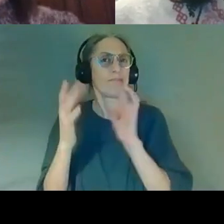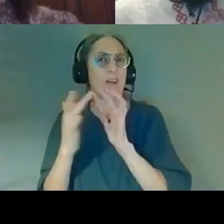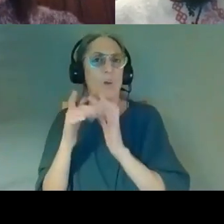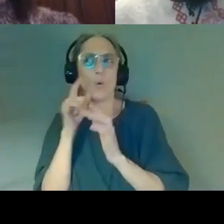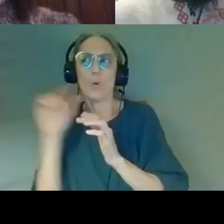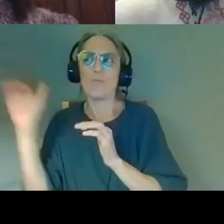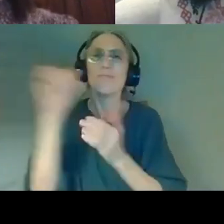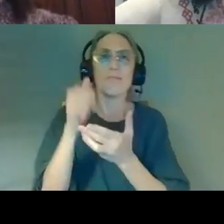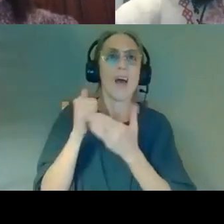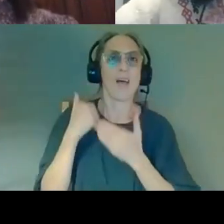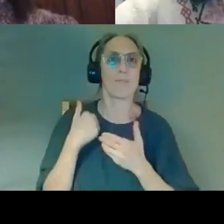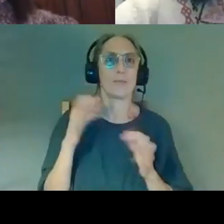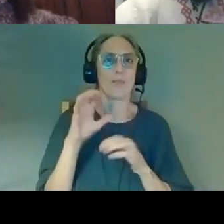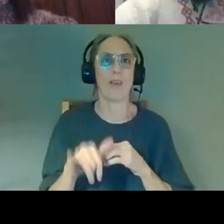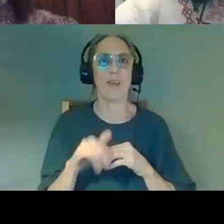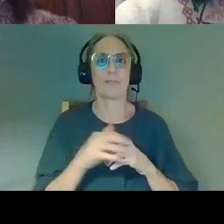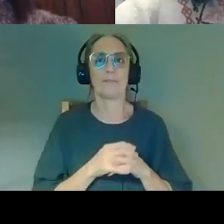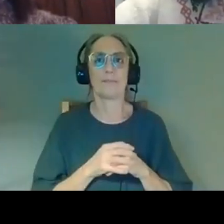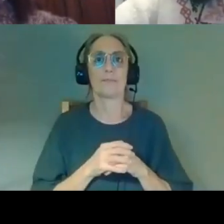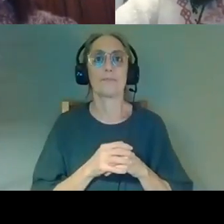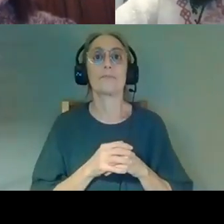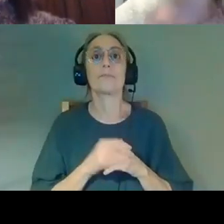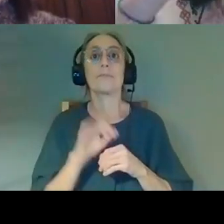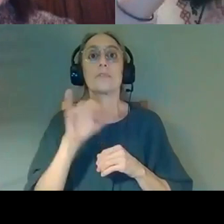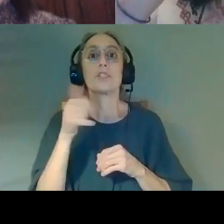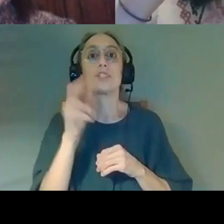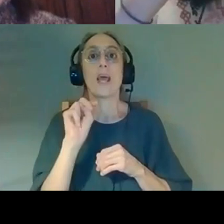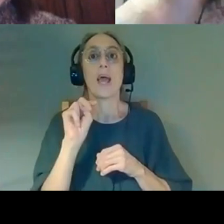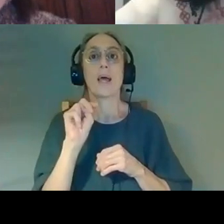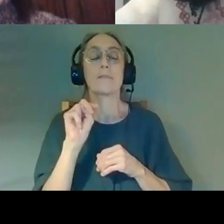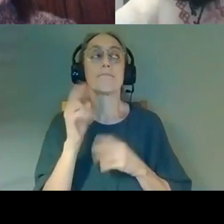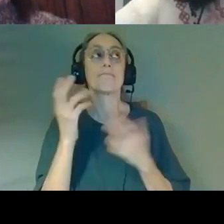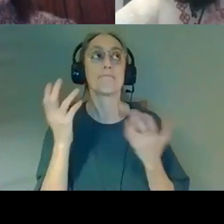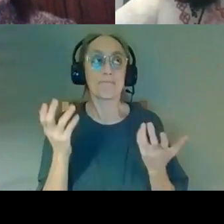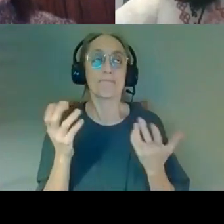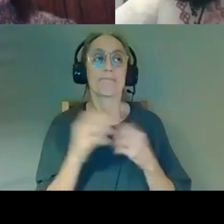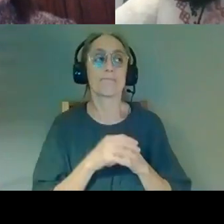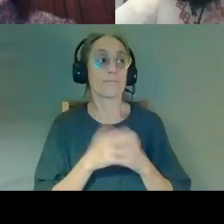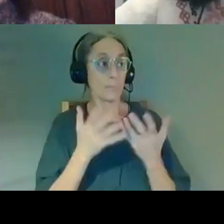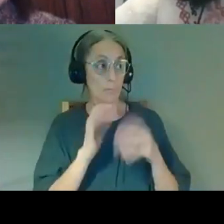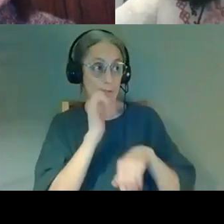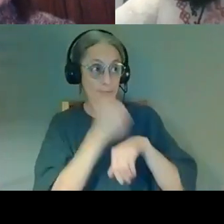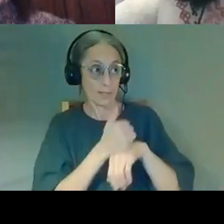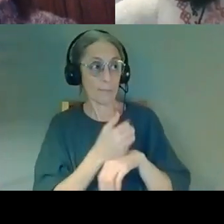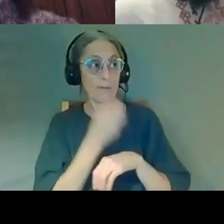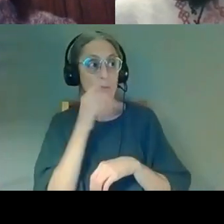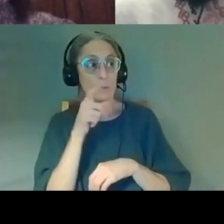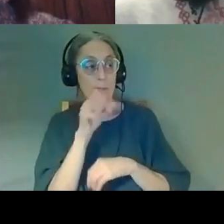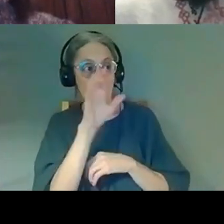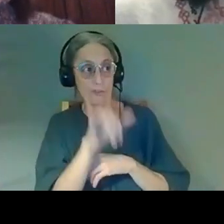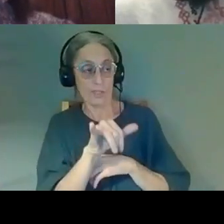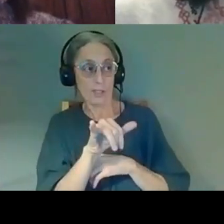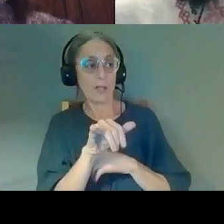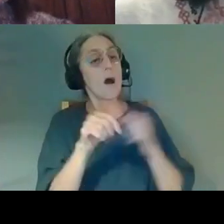Well, if you want to start a food pantry that is a member agency of the